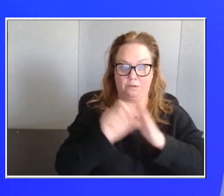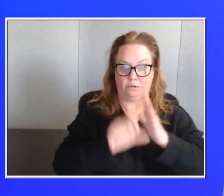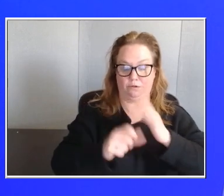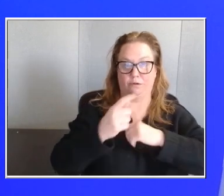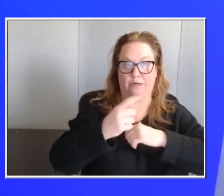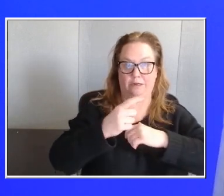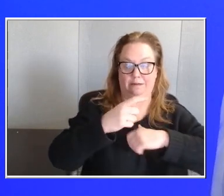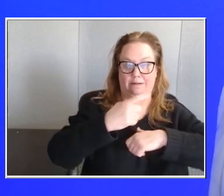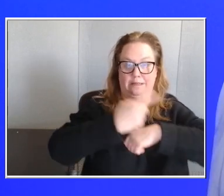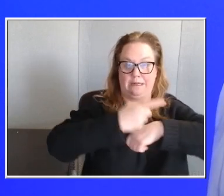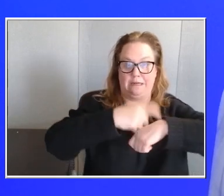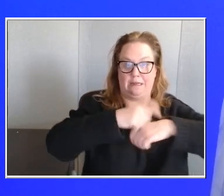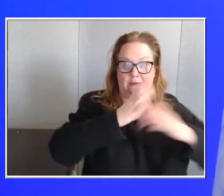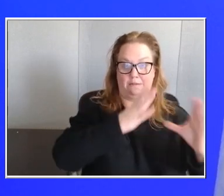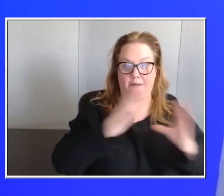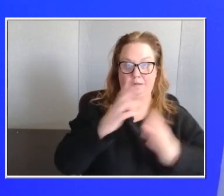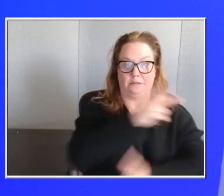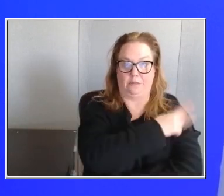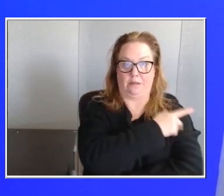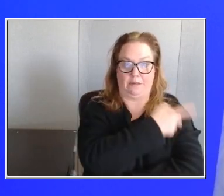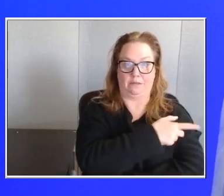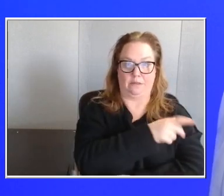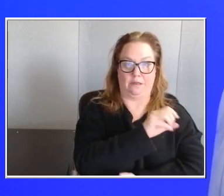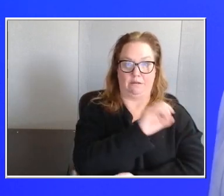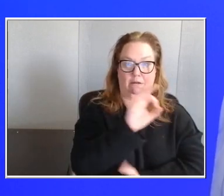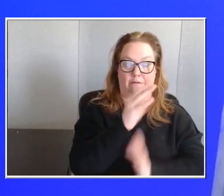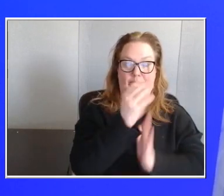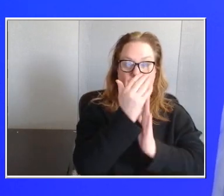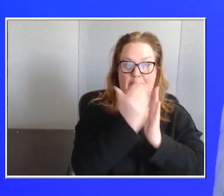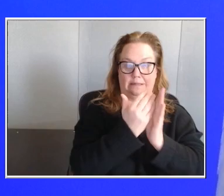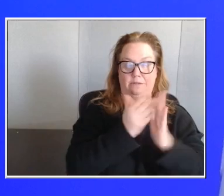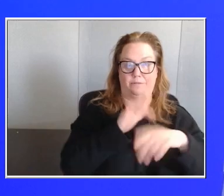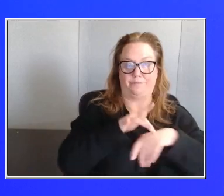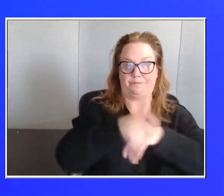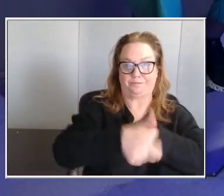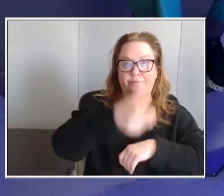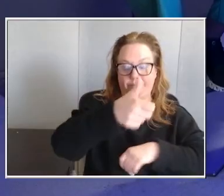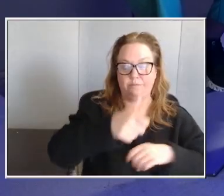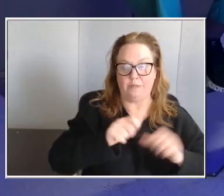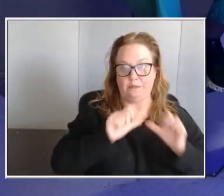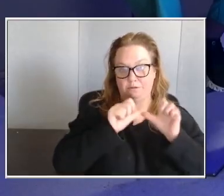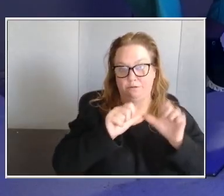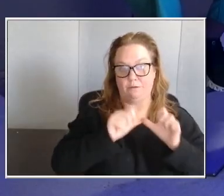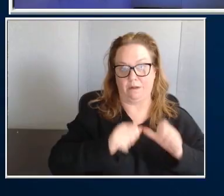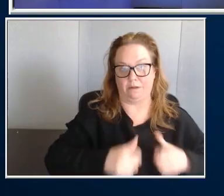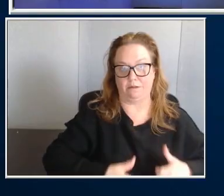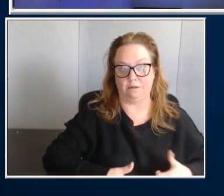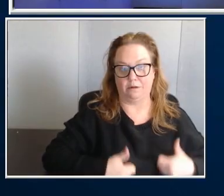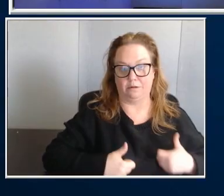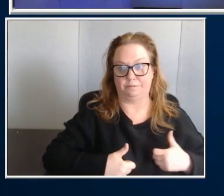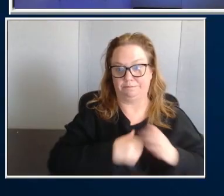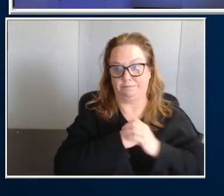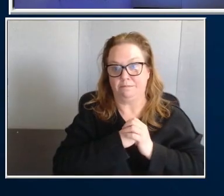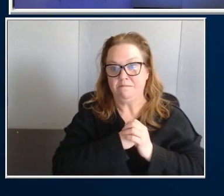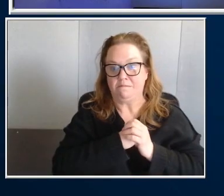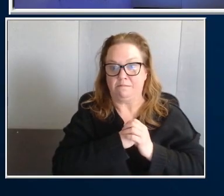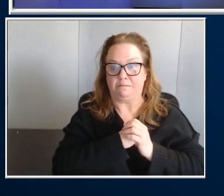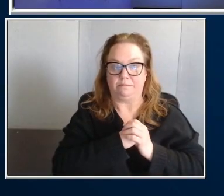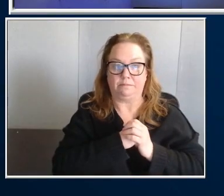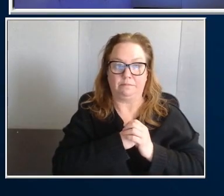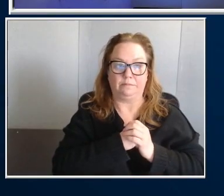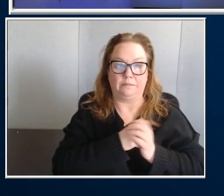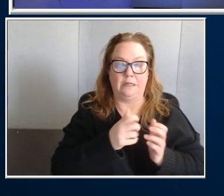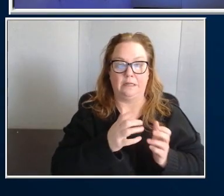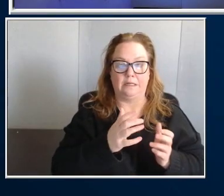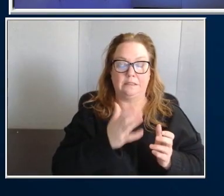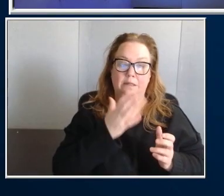All those things lead to the patient getting off the list sooner and doing well longer. Good stuff. But it is a big